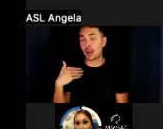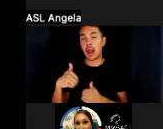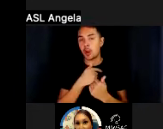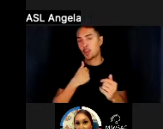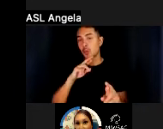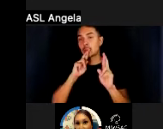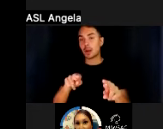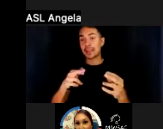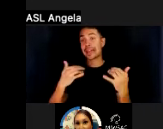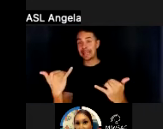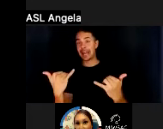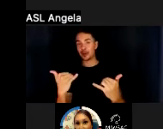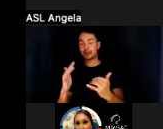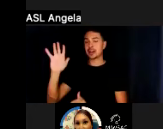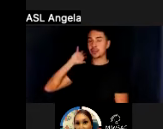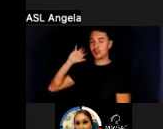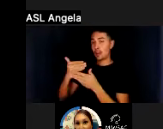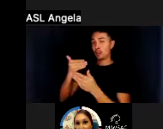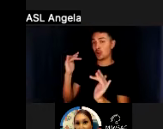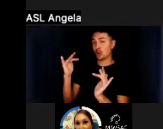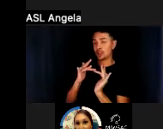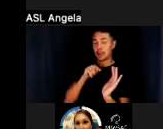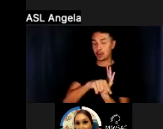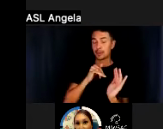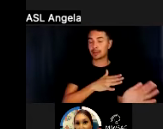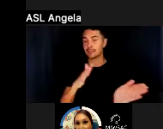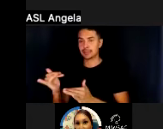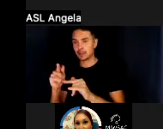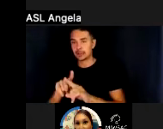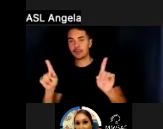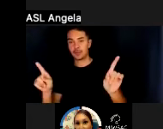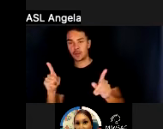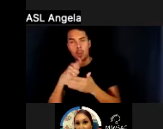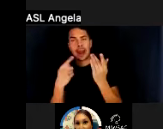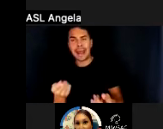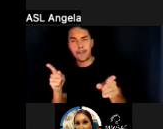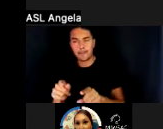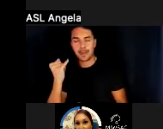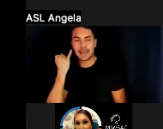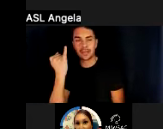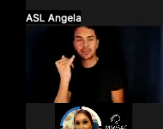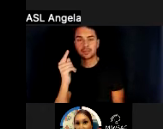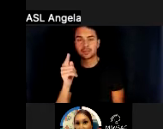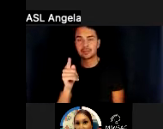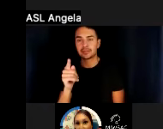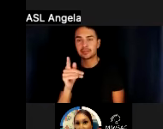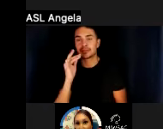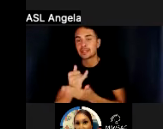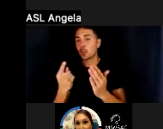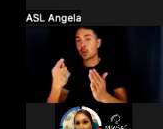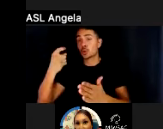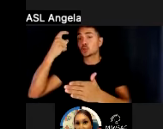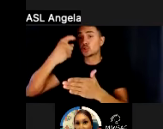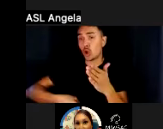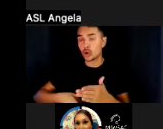respond now? What happens when someone is either charged or